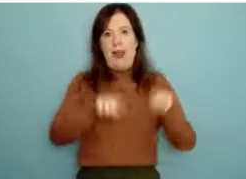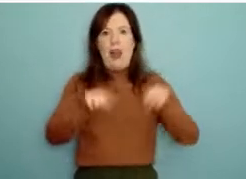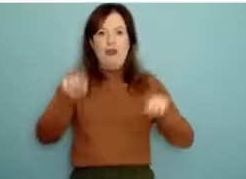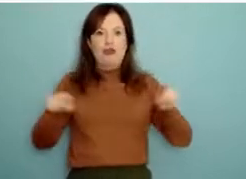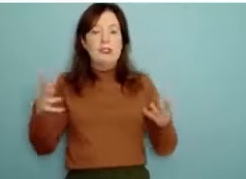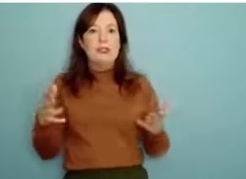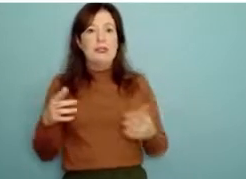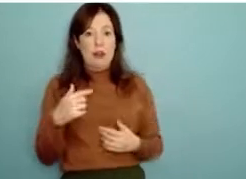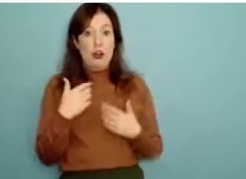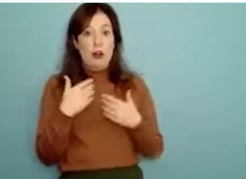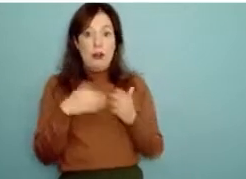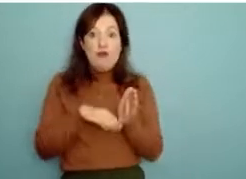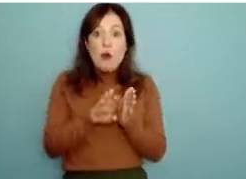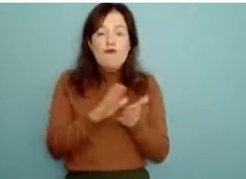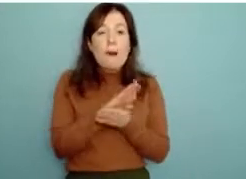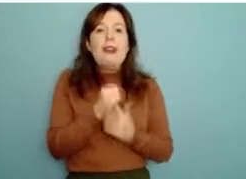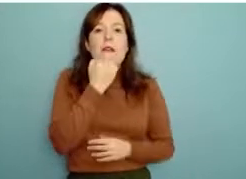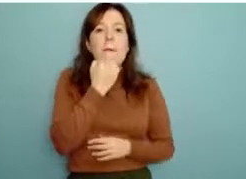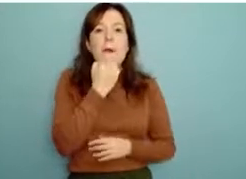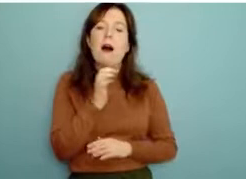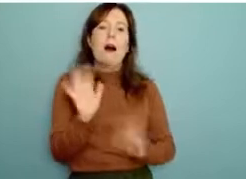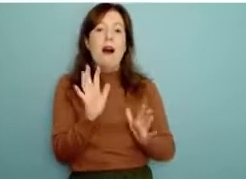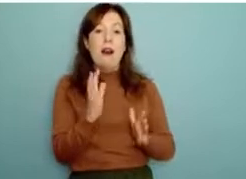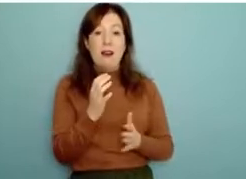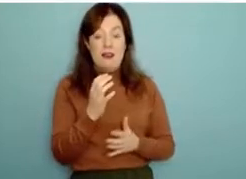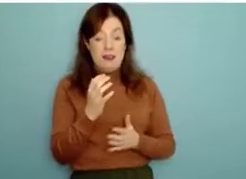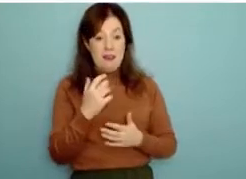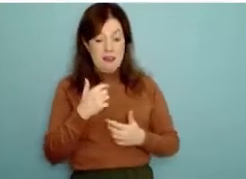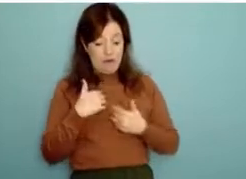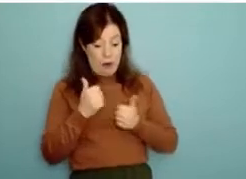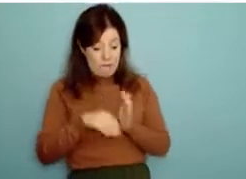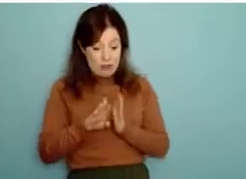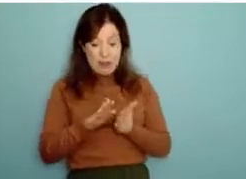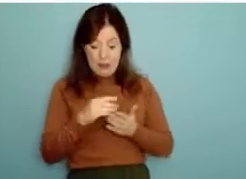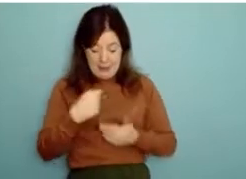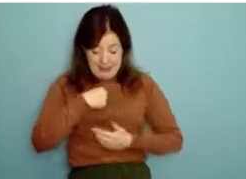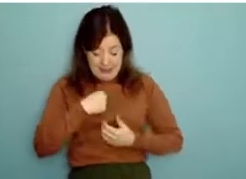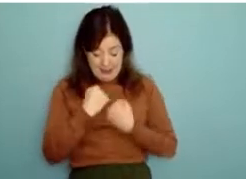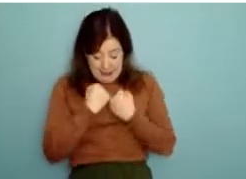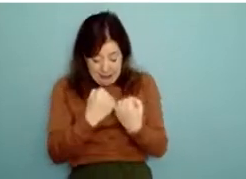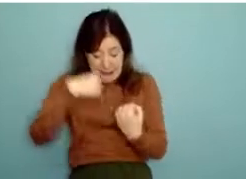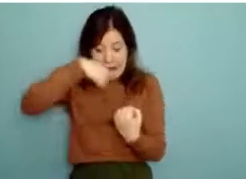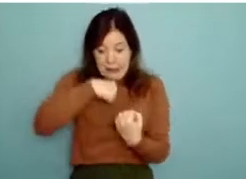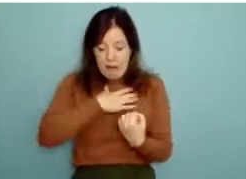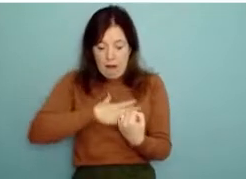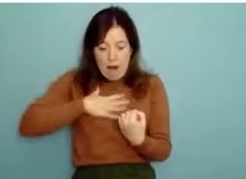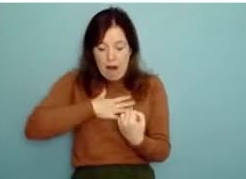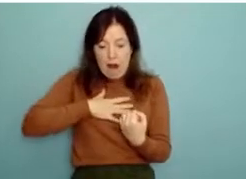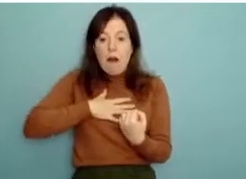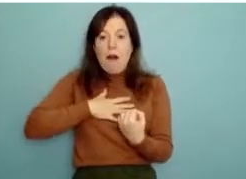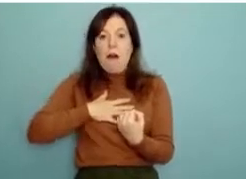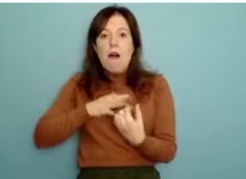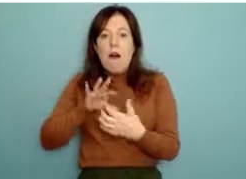paper. It's an emotion and it's a goal. But I do honestly feel that we can tie that emotion into